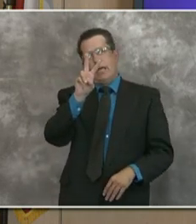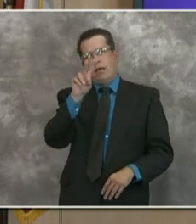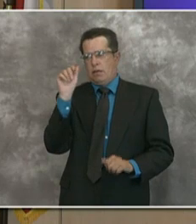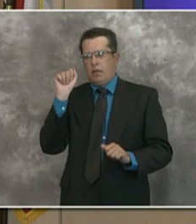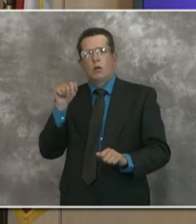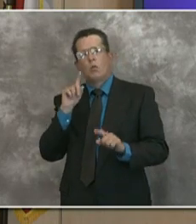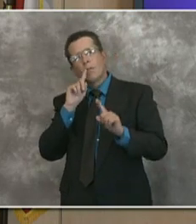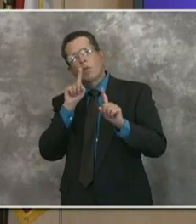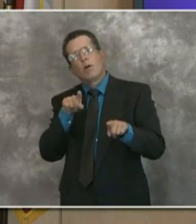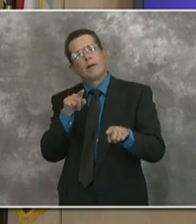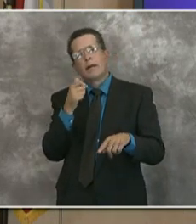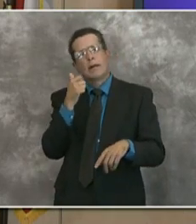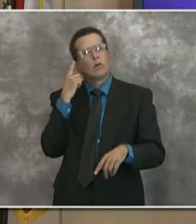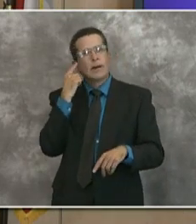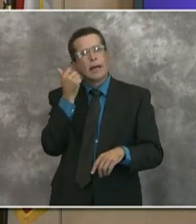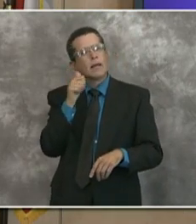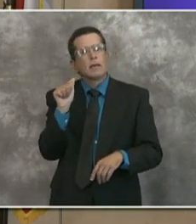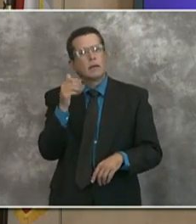Okay, Dr. Wooten's going to respond.